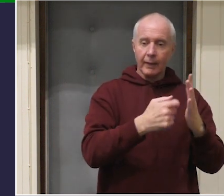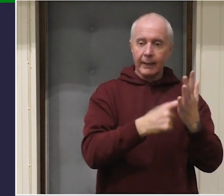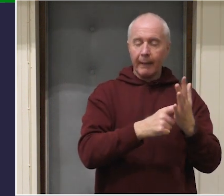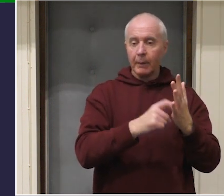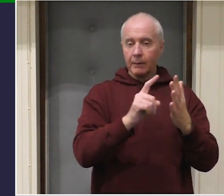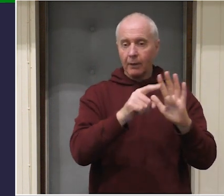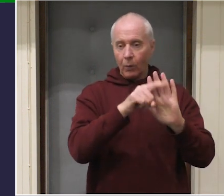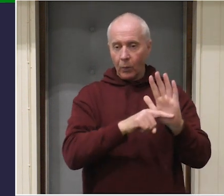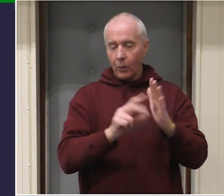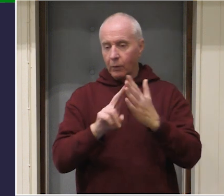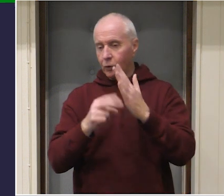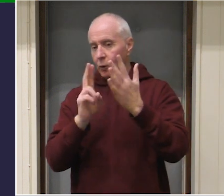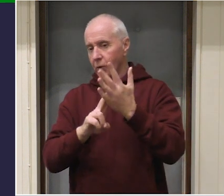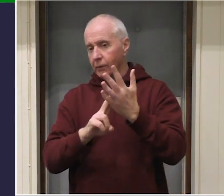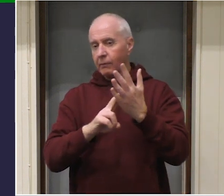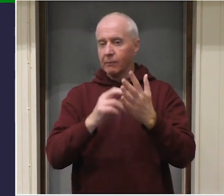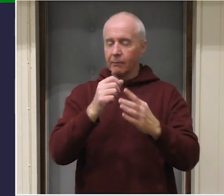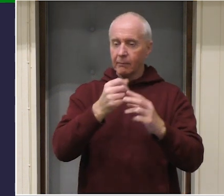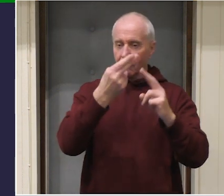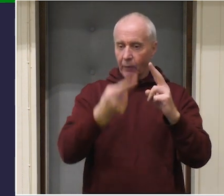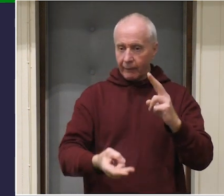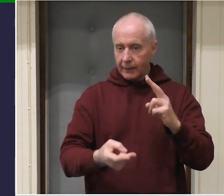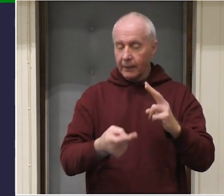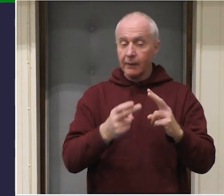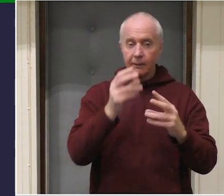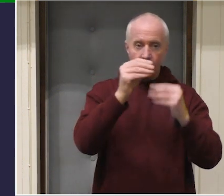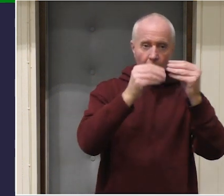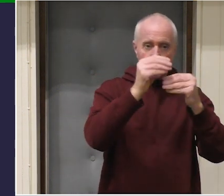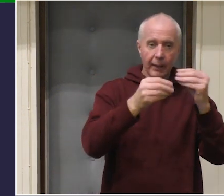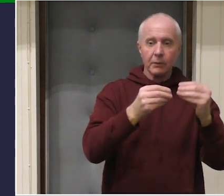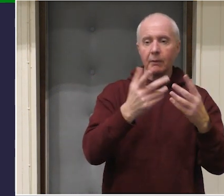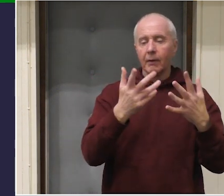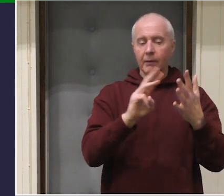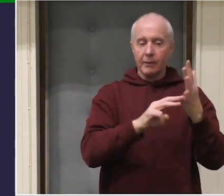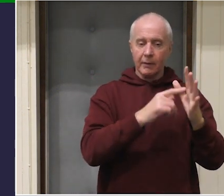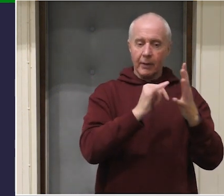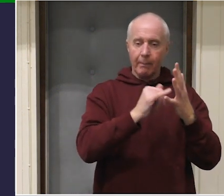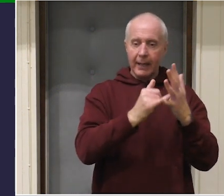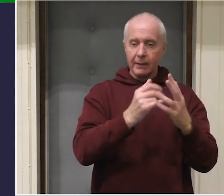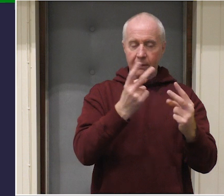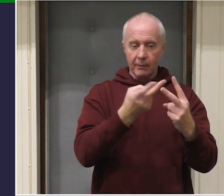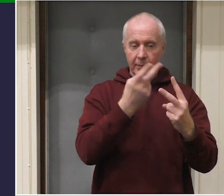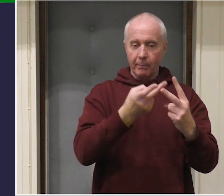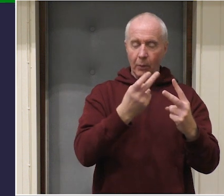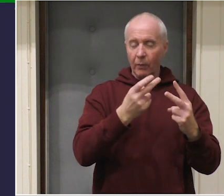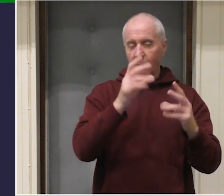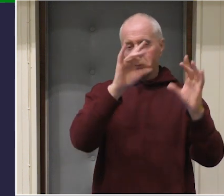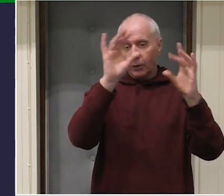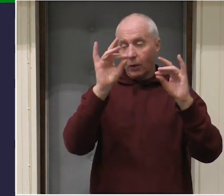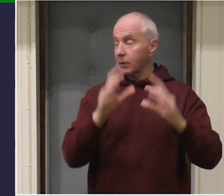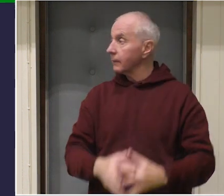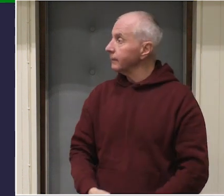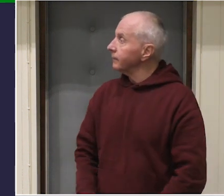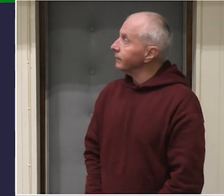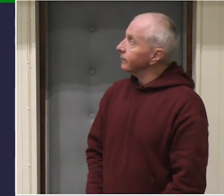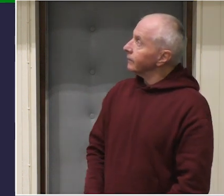Newton's gravity to get the masses of the stars. That's why I'm interested in this. Now, if you just talk about spectroscopic binary stars,